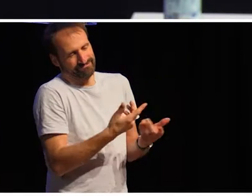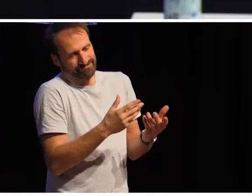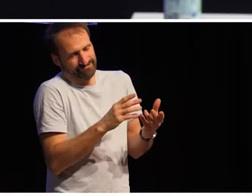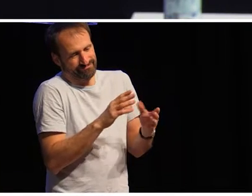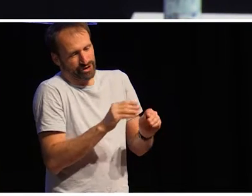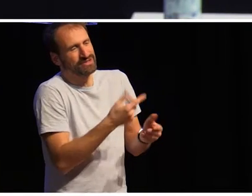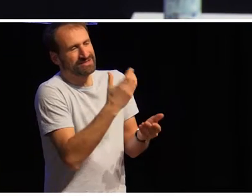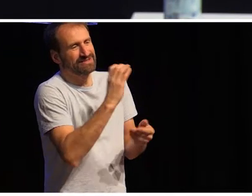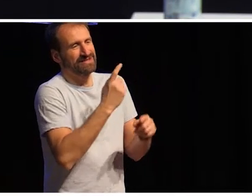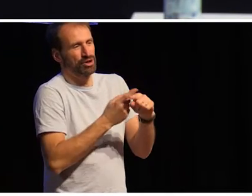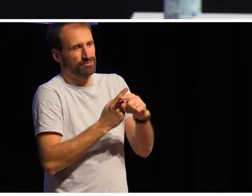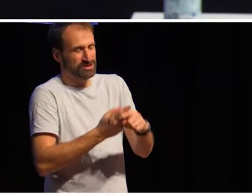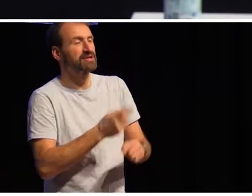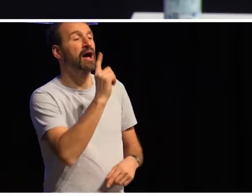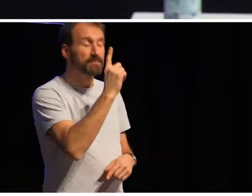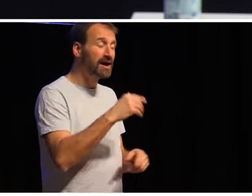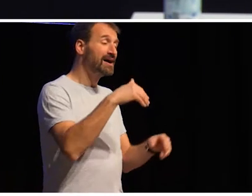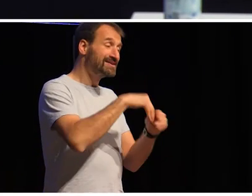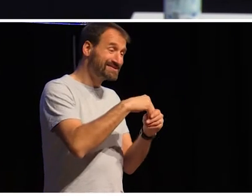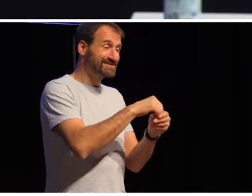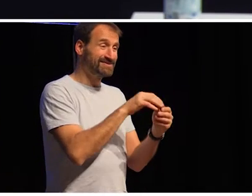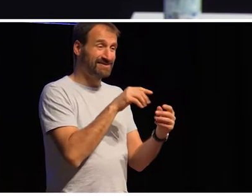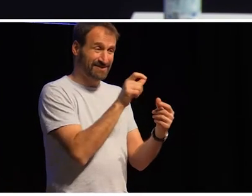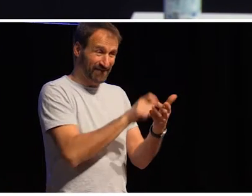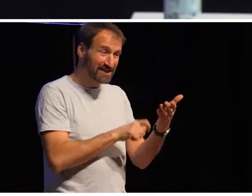they also have web user interfaces.